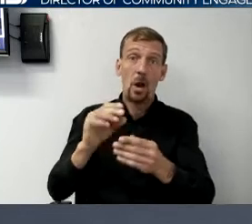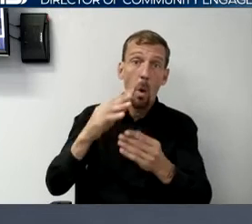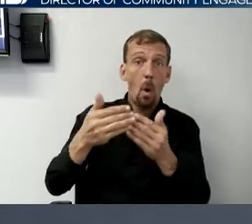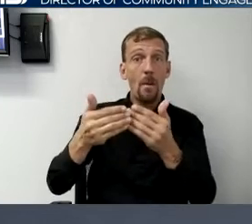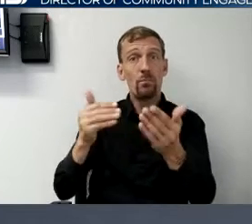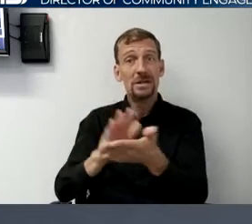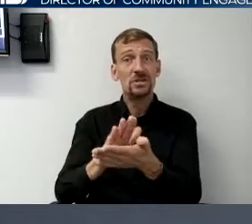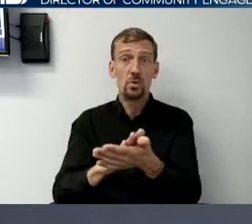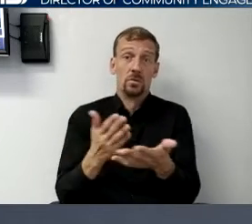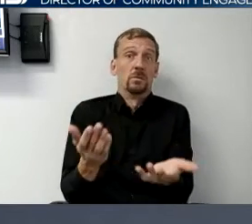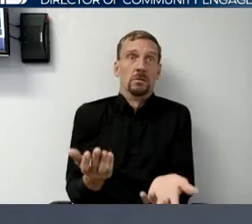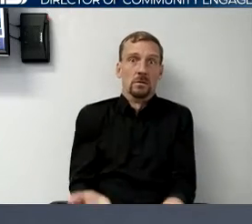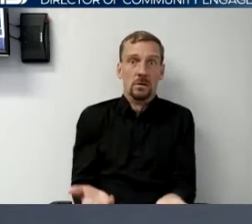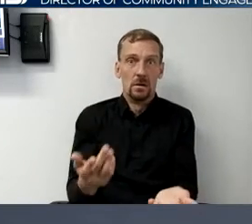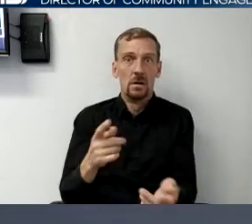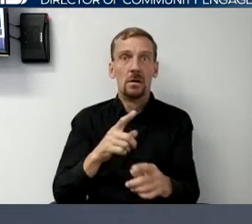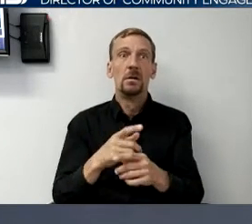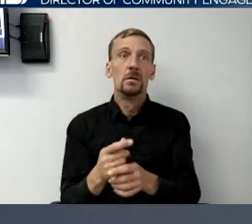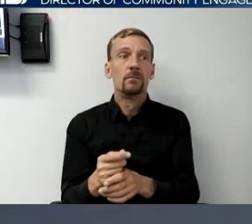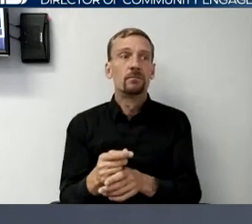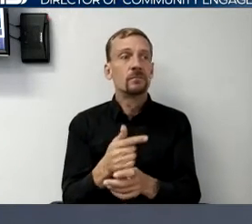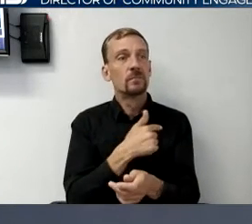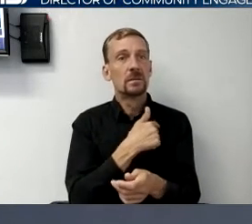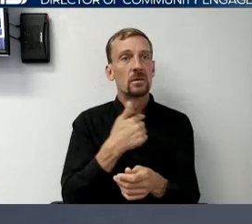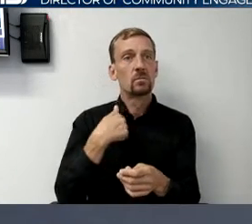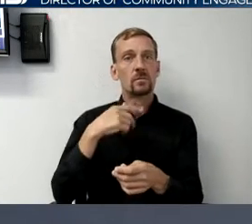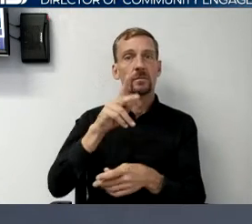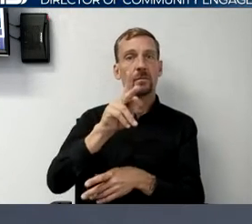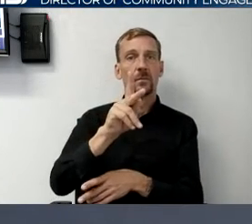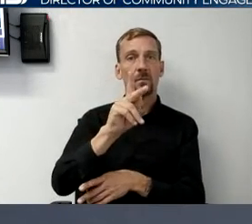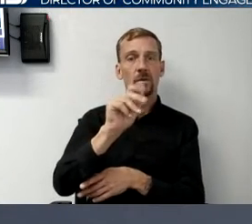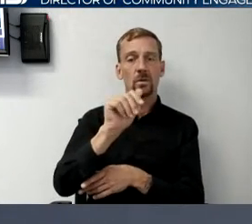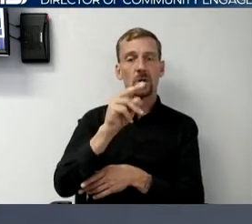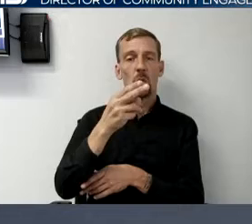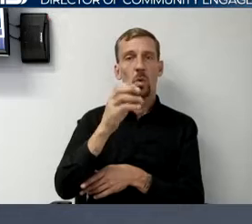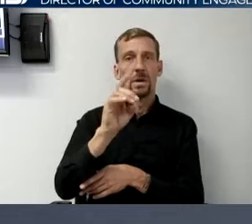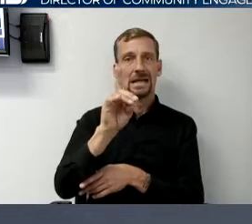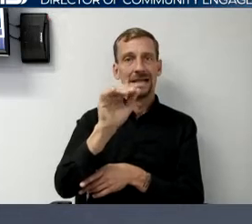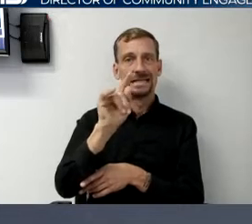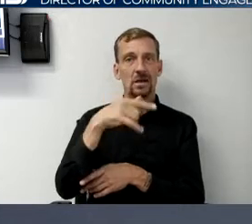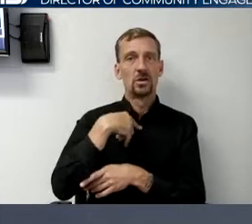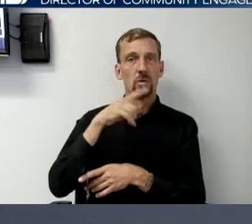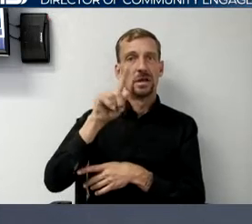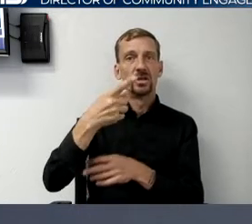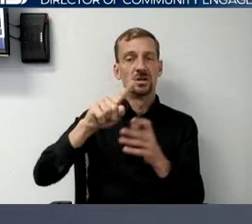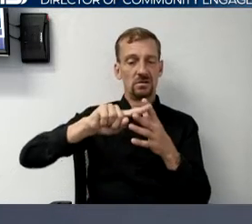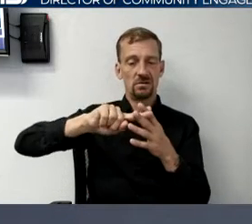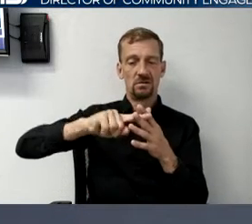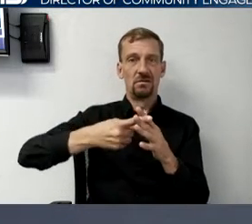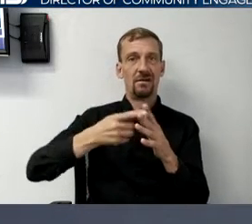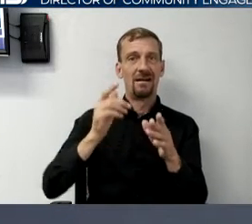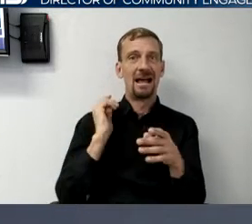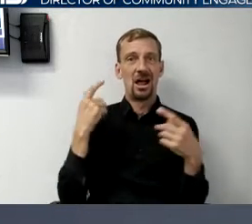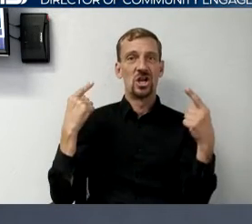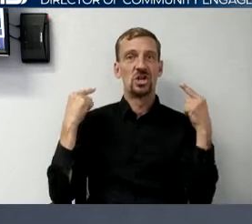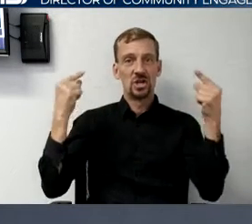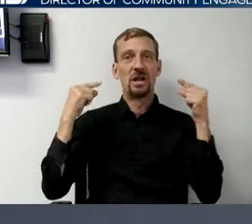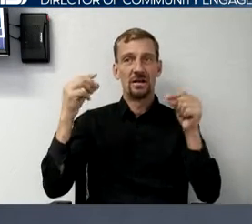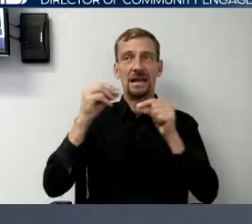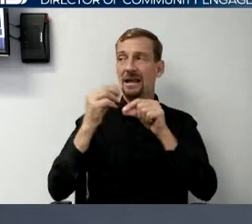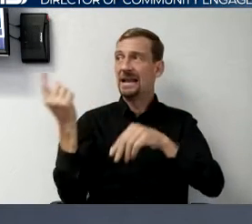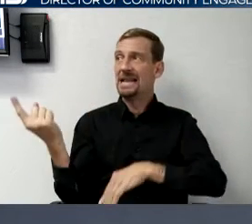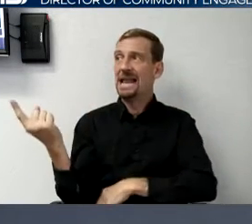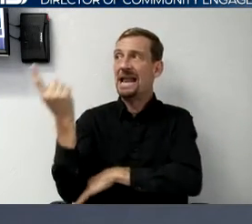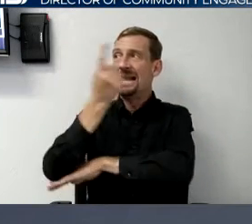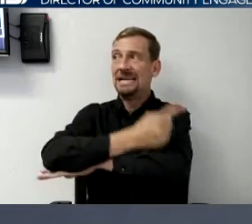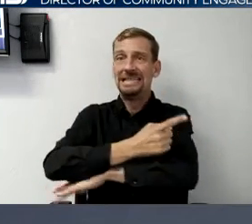Yeah, Kaweah Delta, we just turned our lifestyle center into a day camp